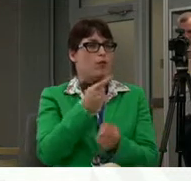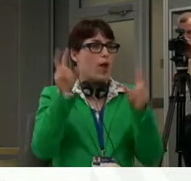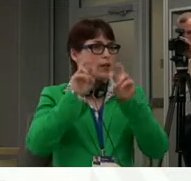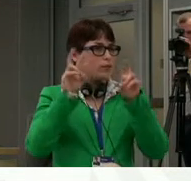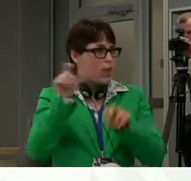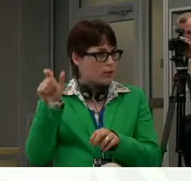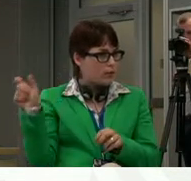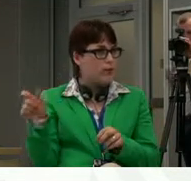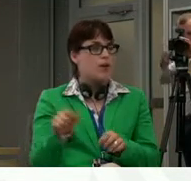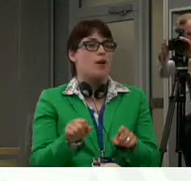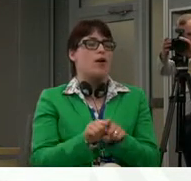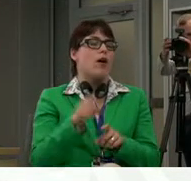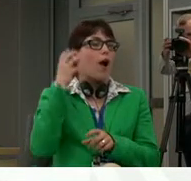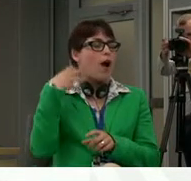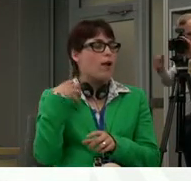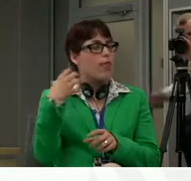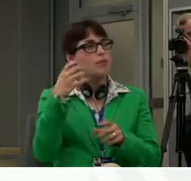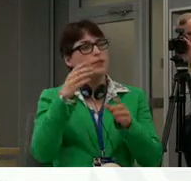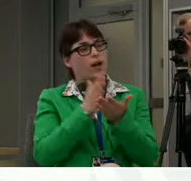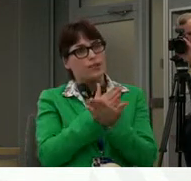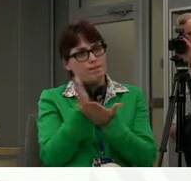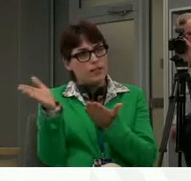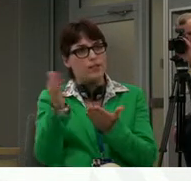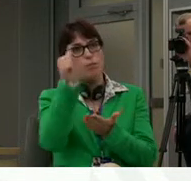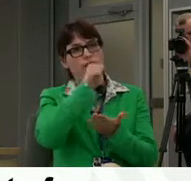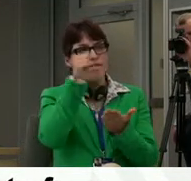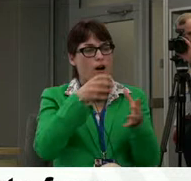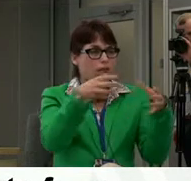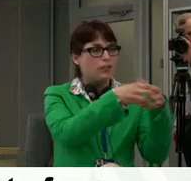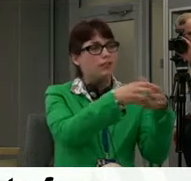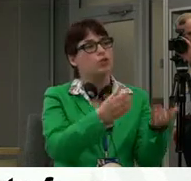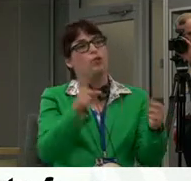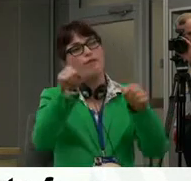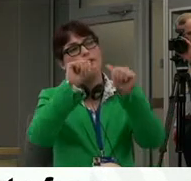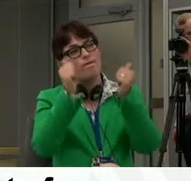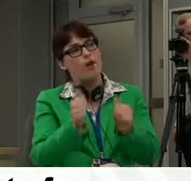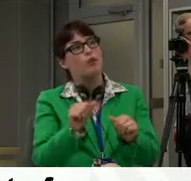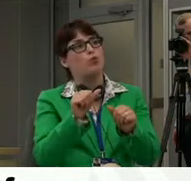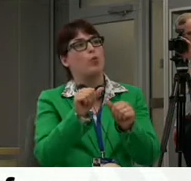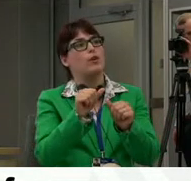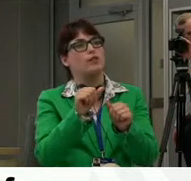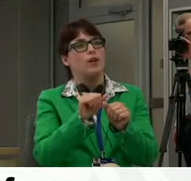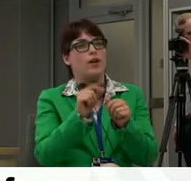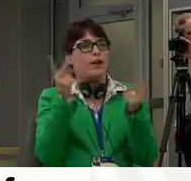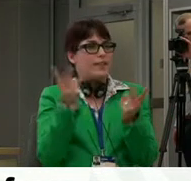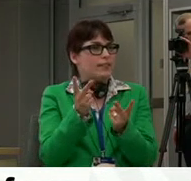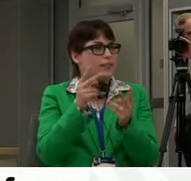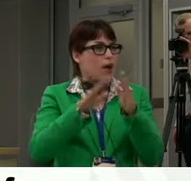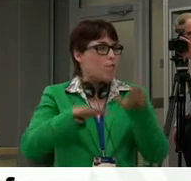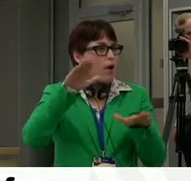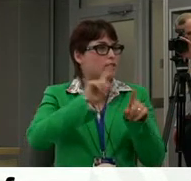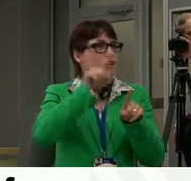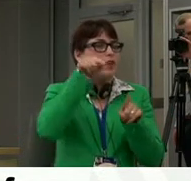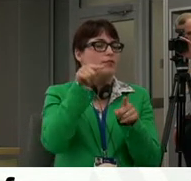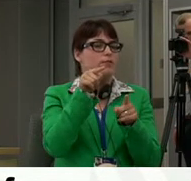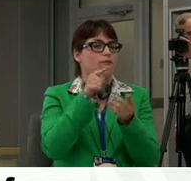well-known international experts from international organizations, as well as from the academic circles and the private sector, allows